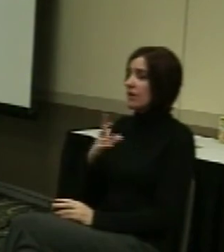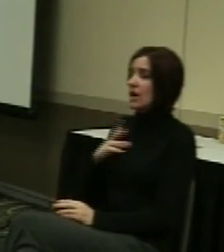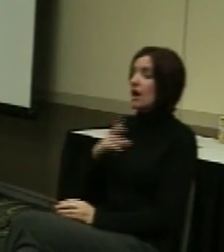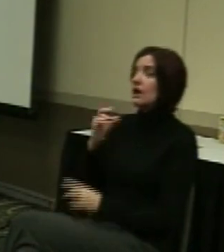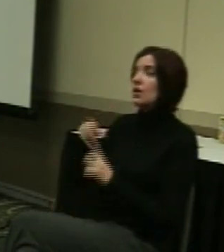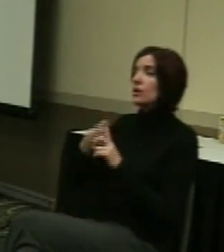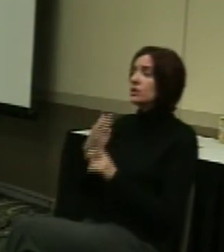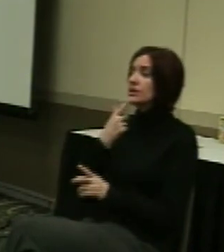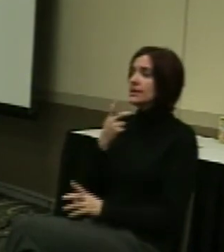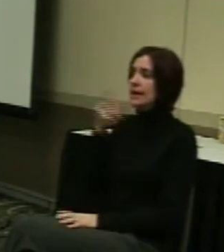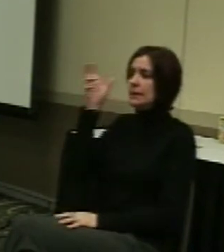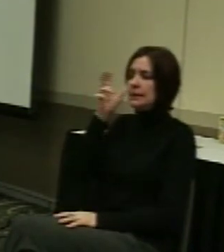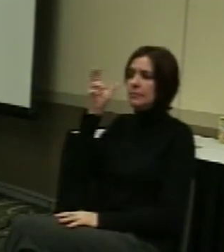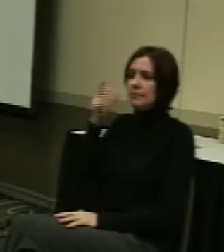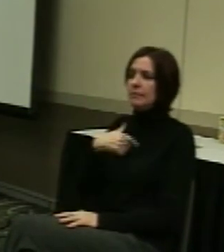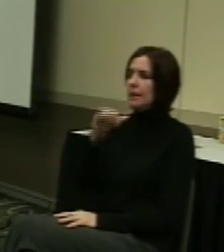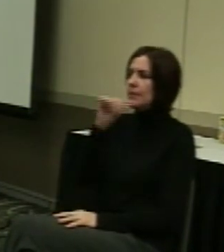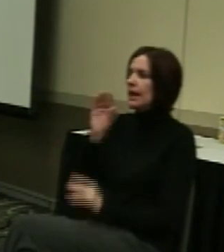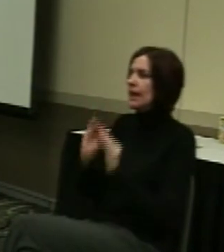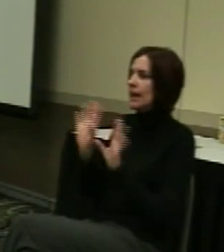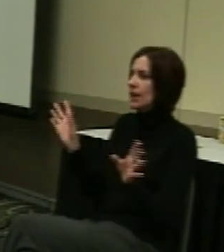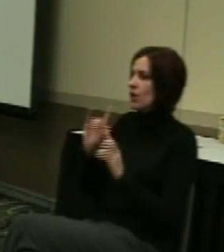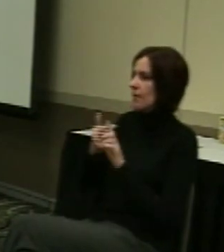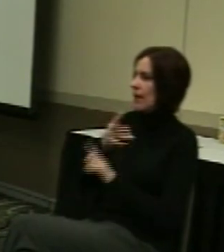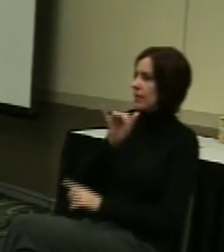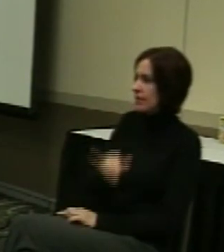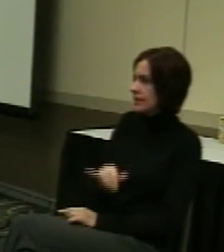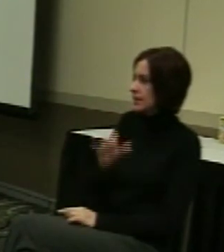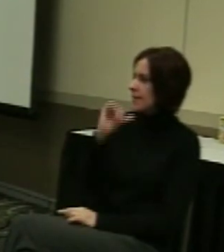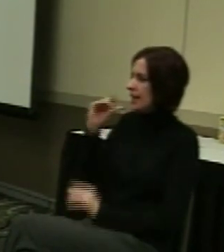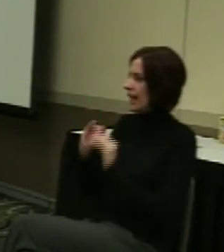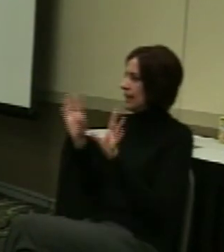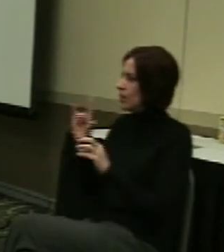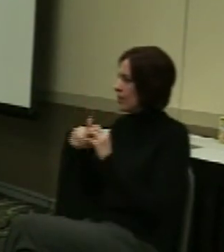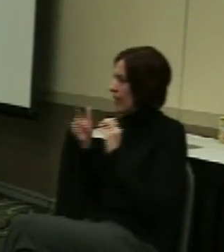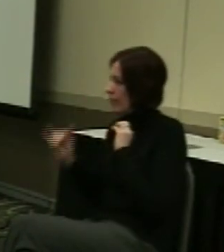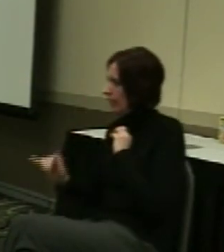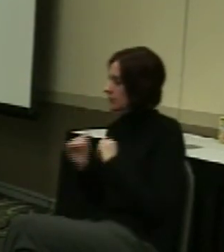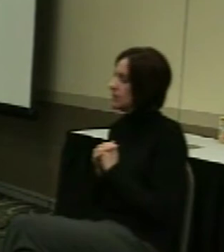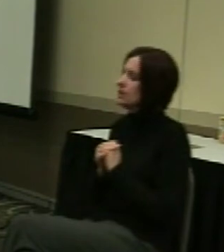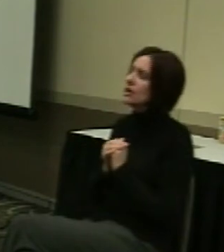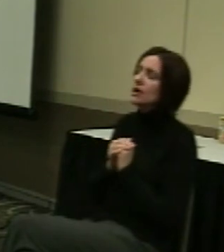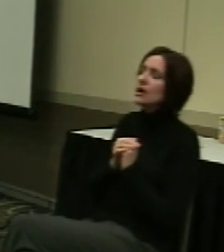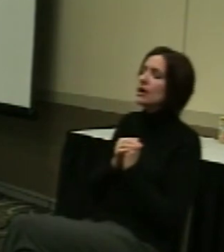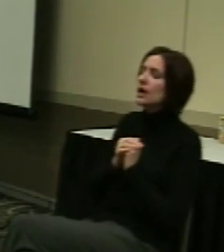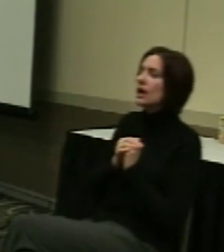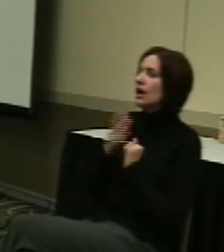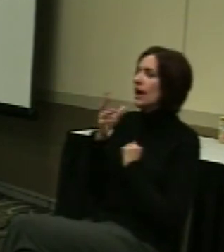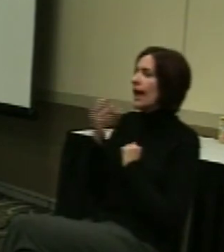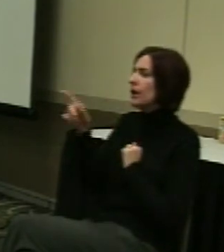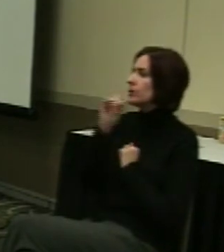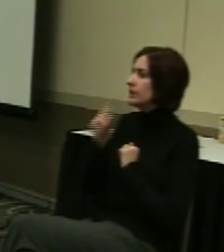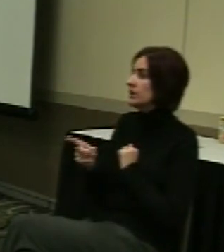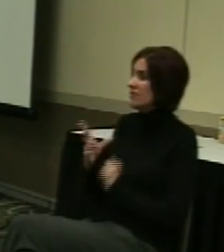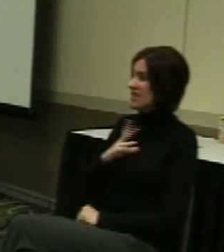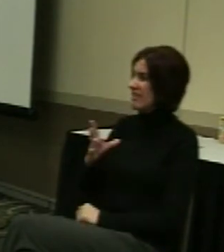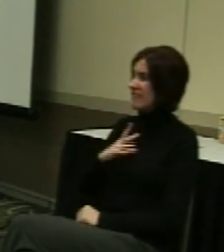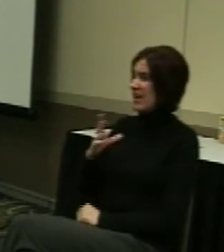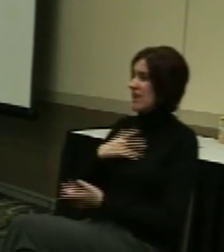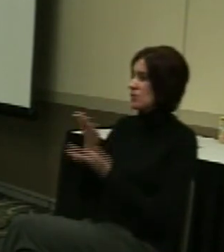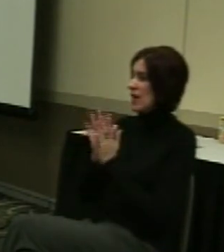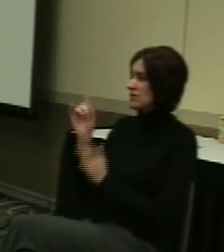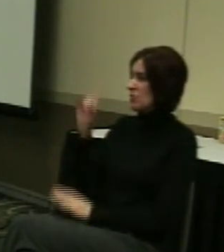listen, I'm unclear about this and I'm unclear about that, and it's fine to ask that question of the